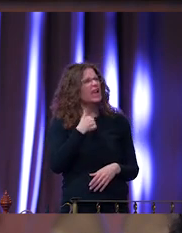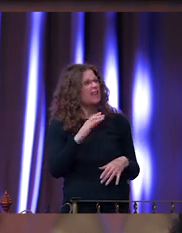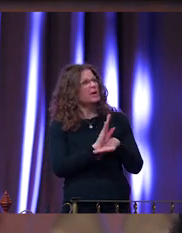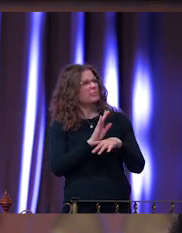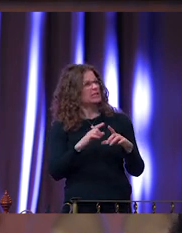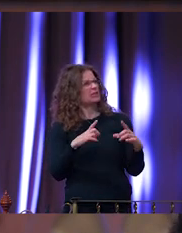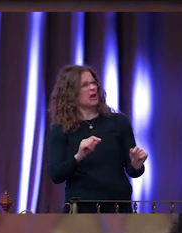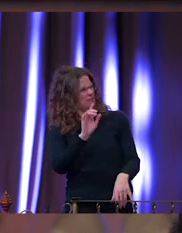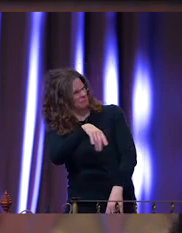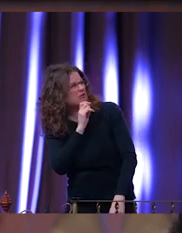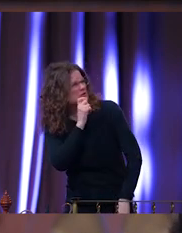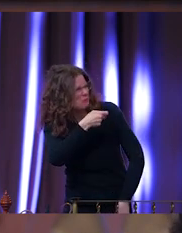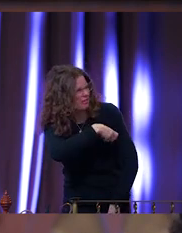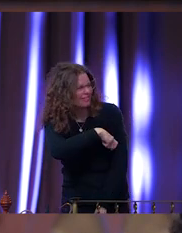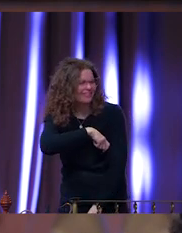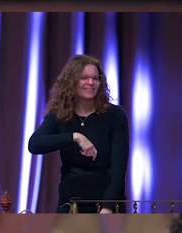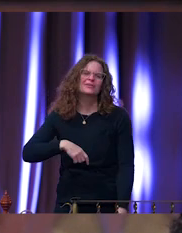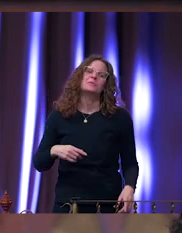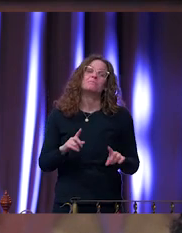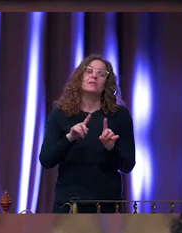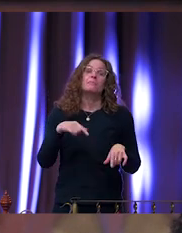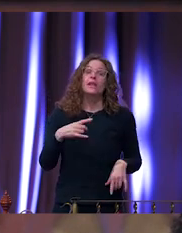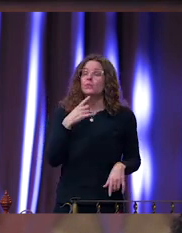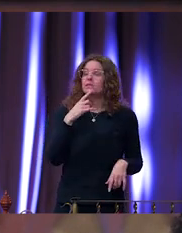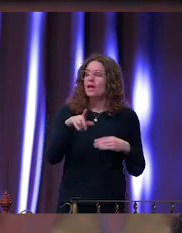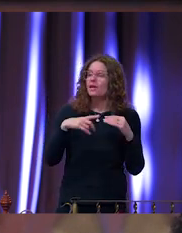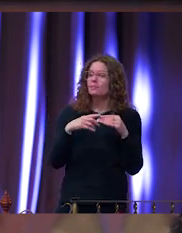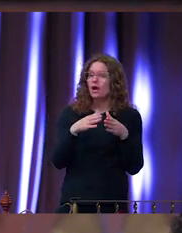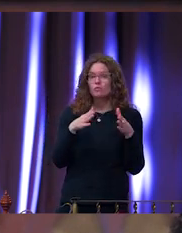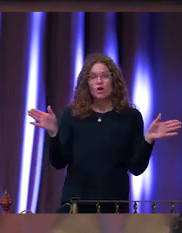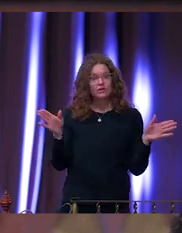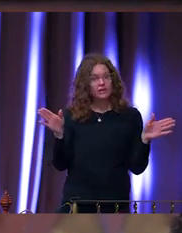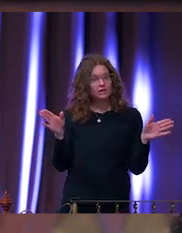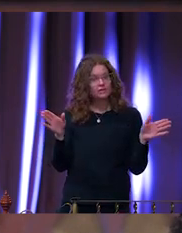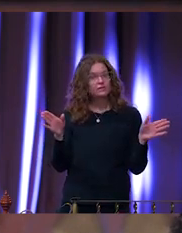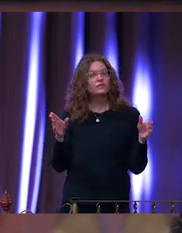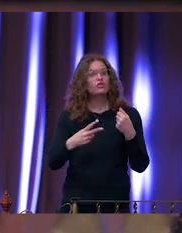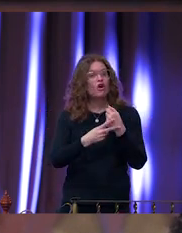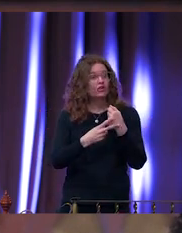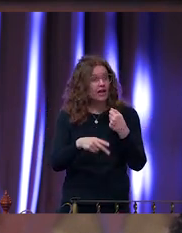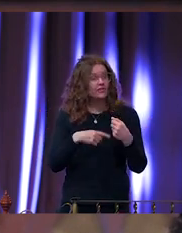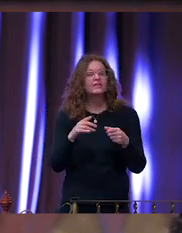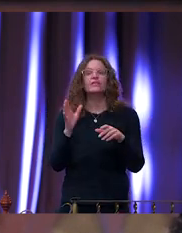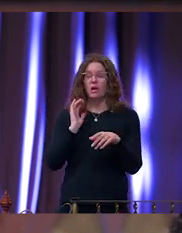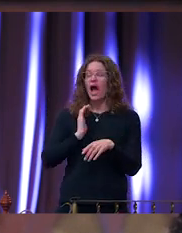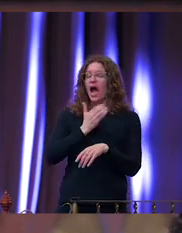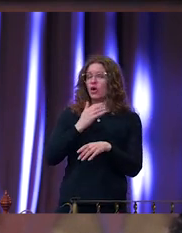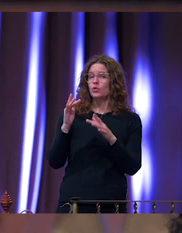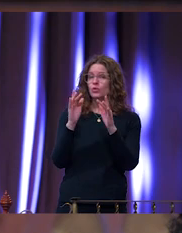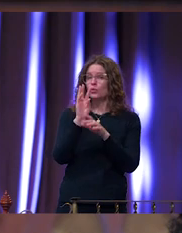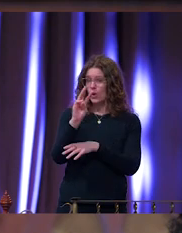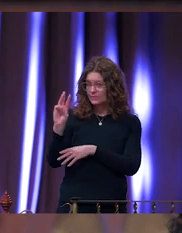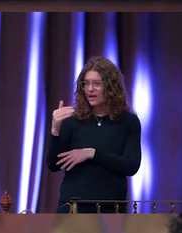That's cool. But what I would say about broadening narratives is there is information on our website about it, but you know, again, we're